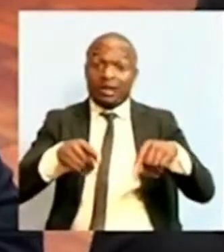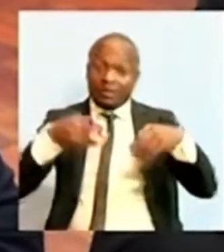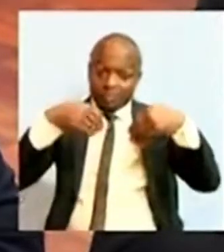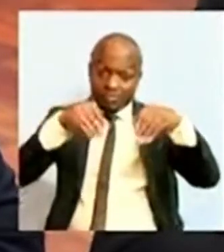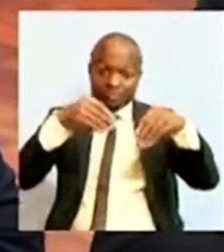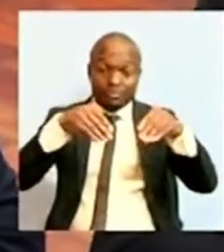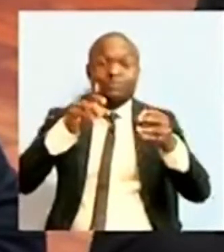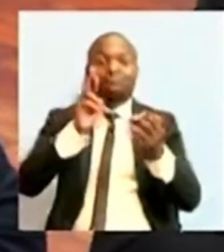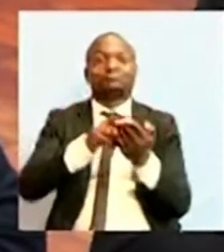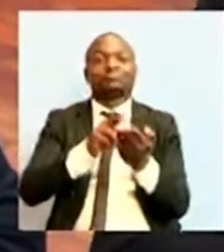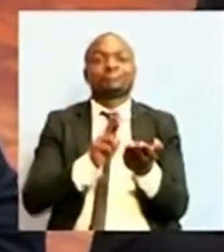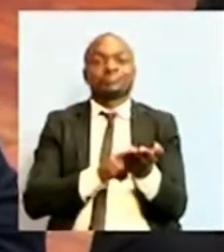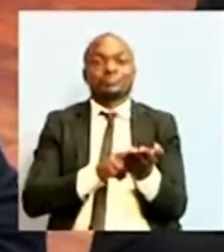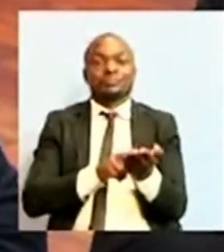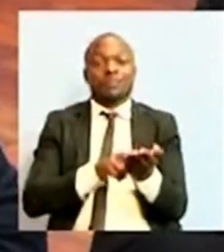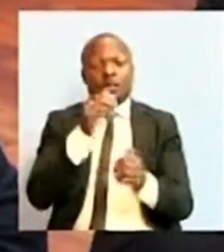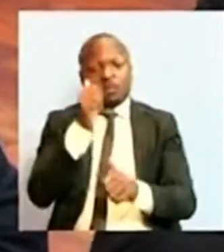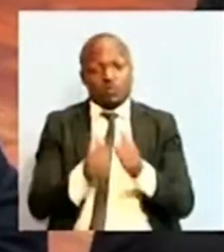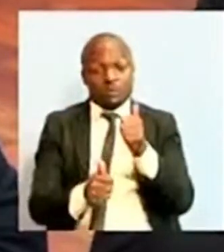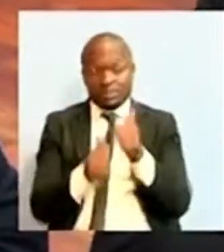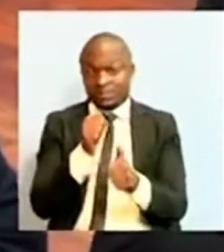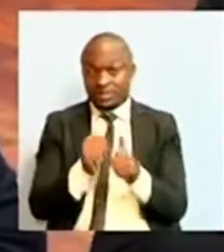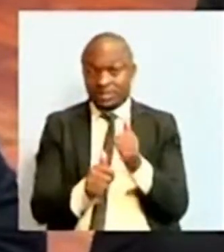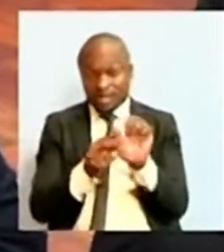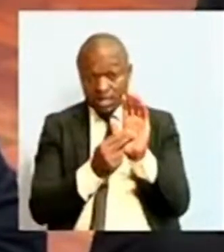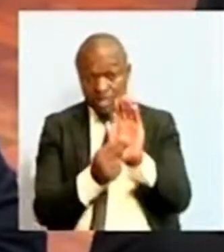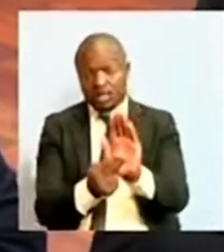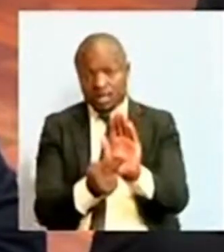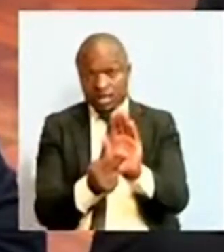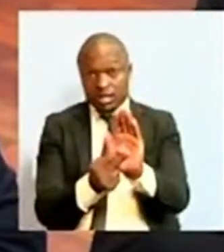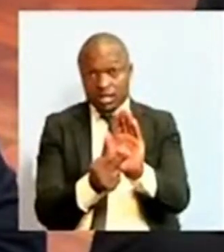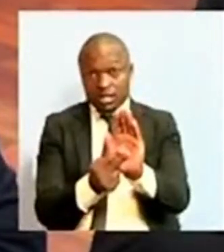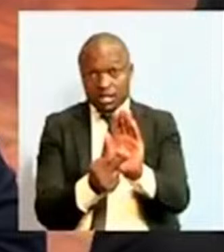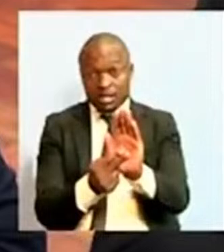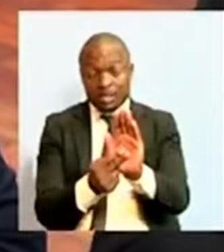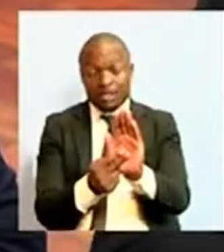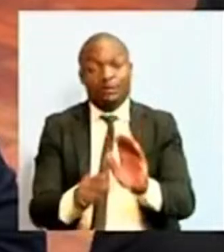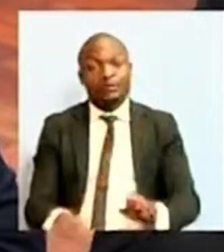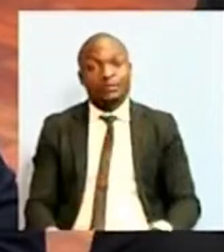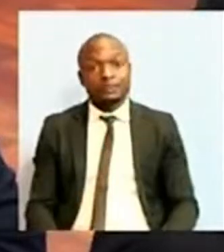report, which indicates the previous